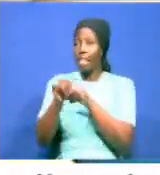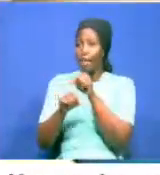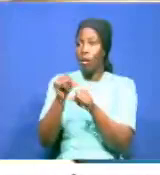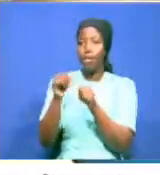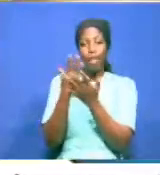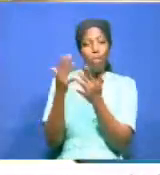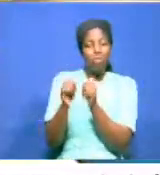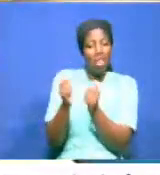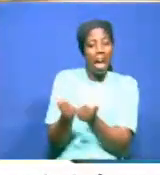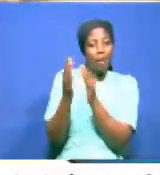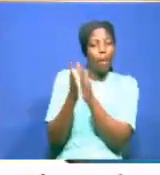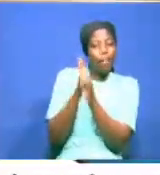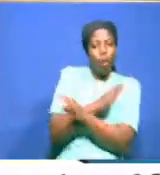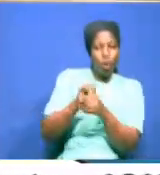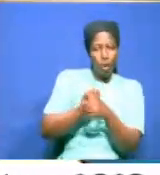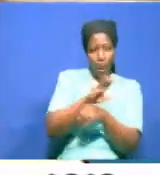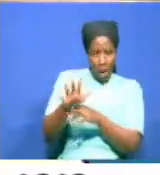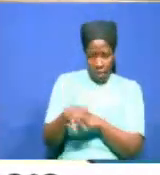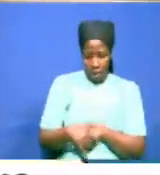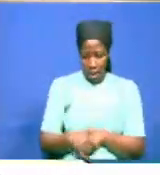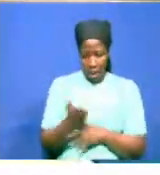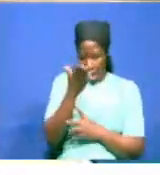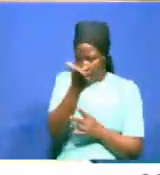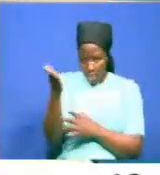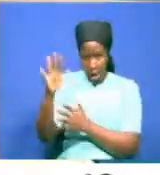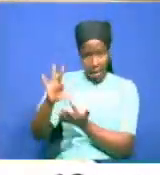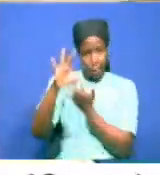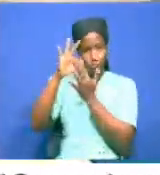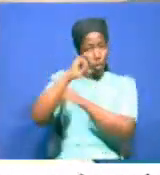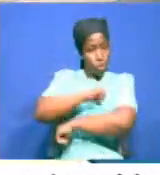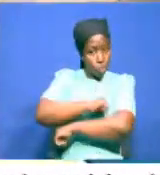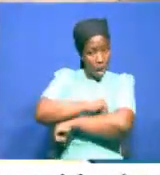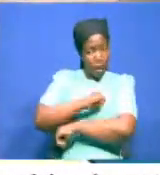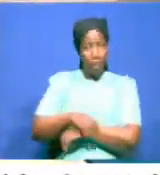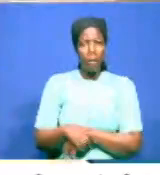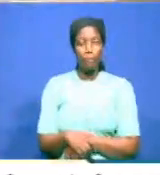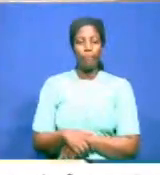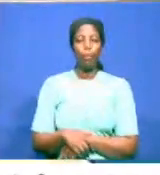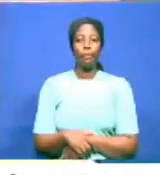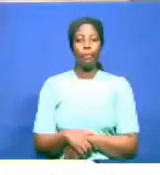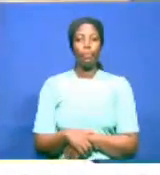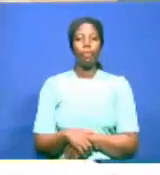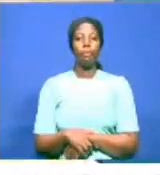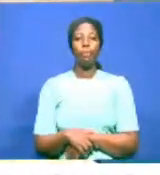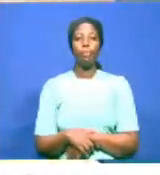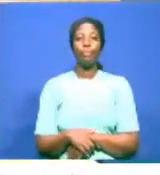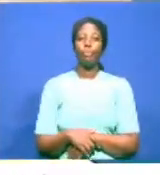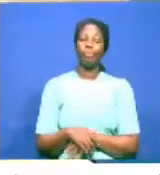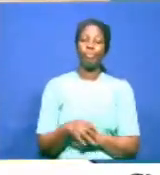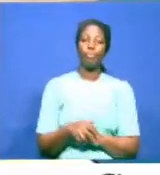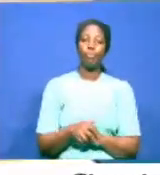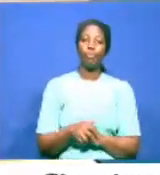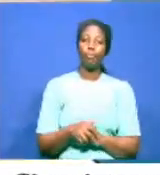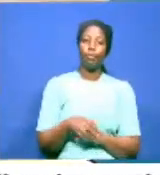happened even before COVID. Mm-hmm. In schools, in special schools, you'll find that money